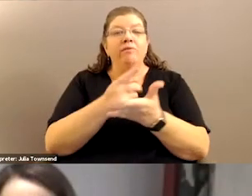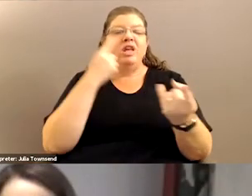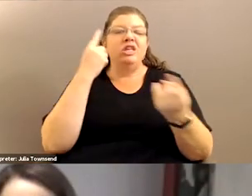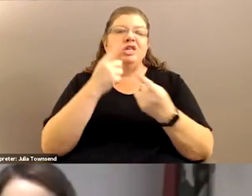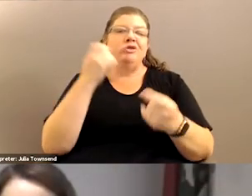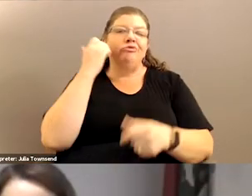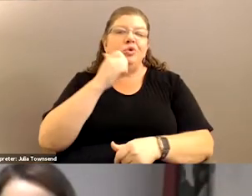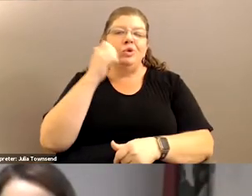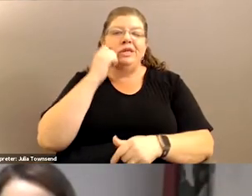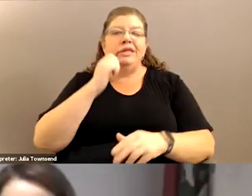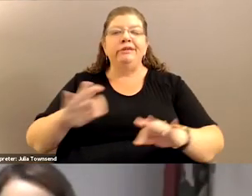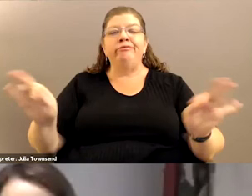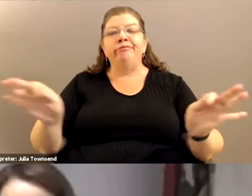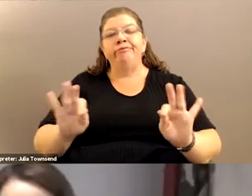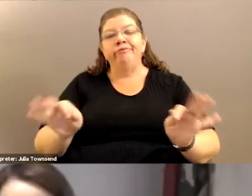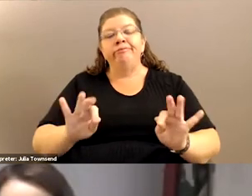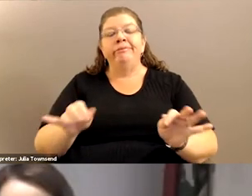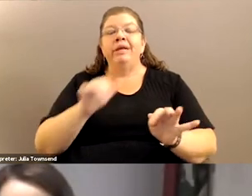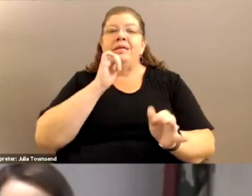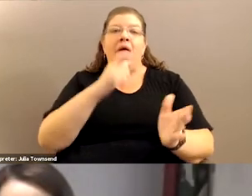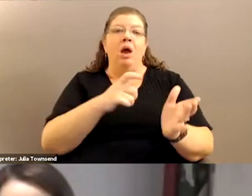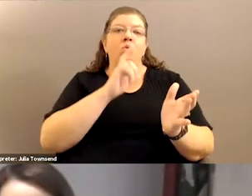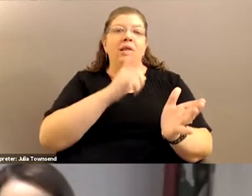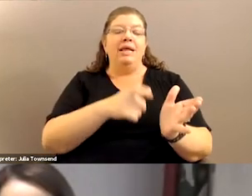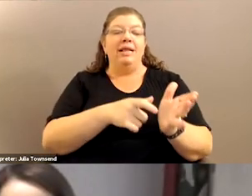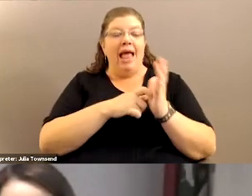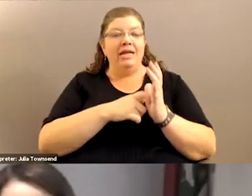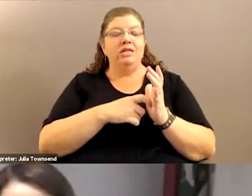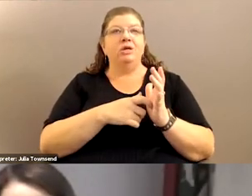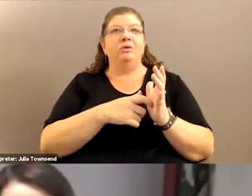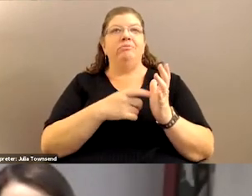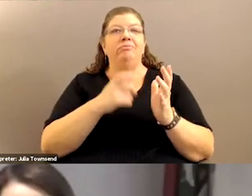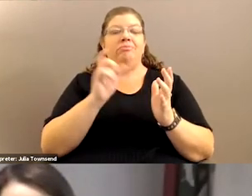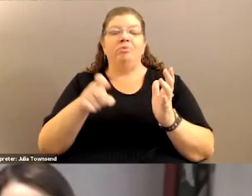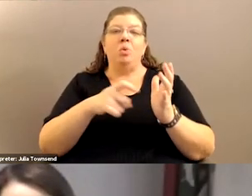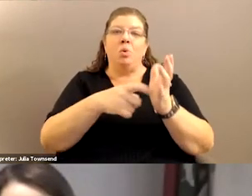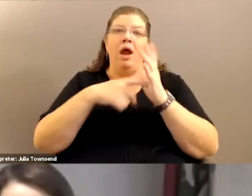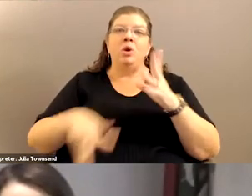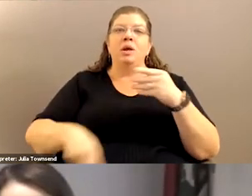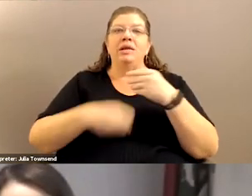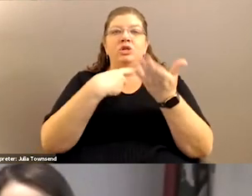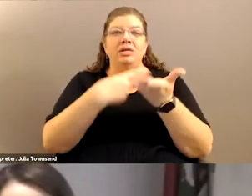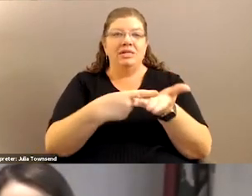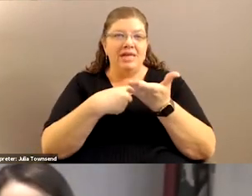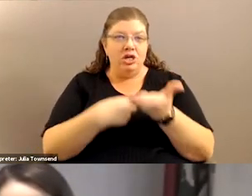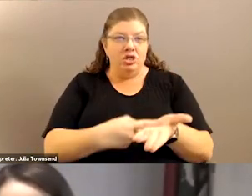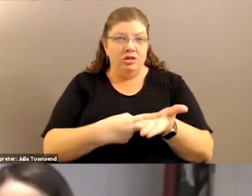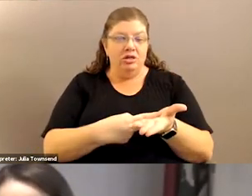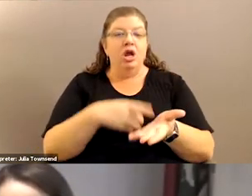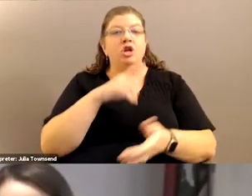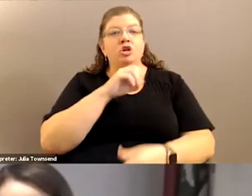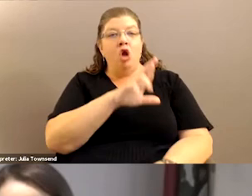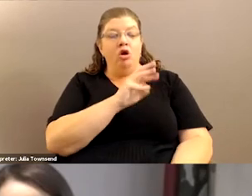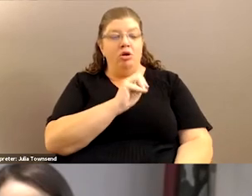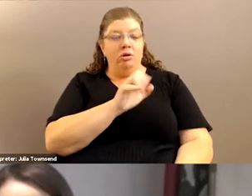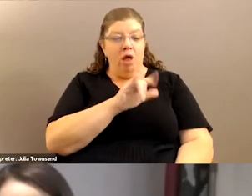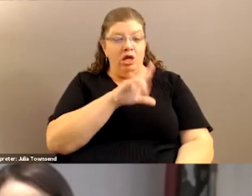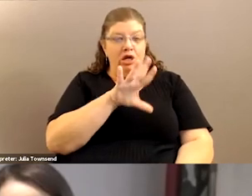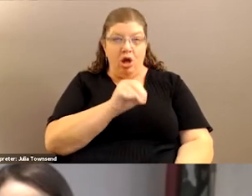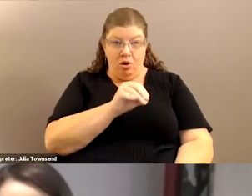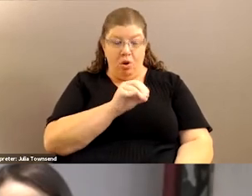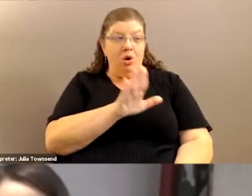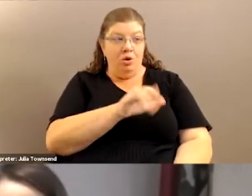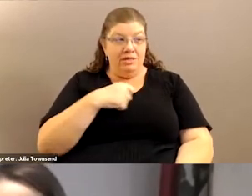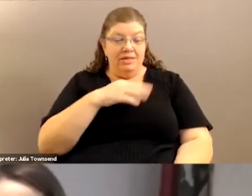routine not likely to require any additional discussion dr maldonado and her staff have recommended that the